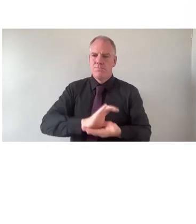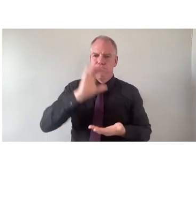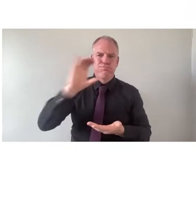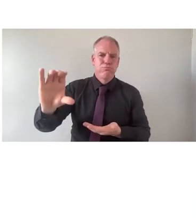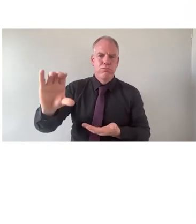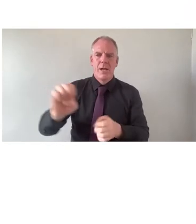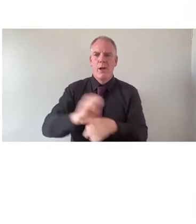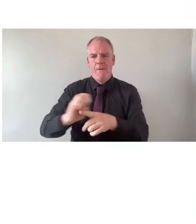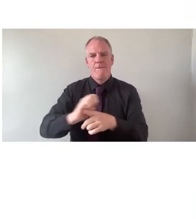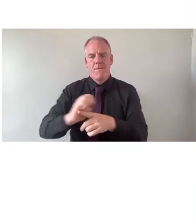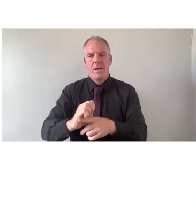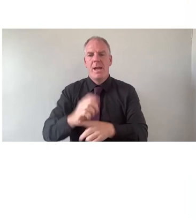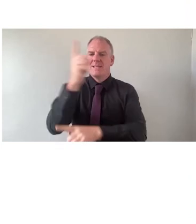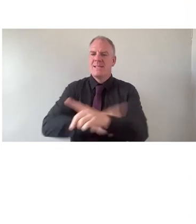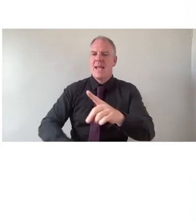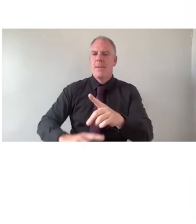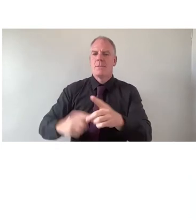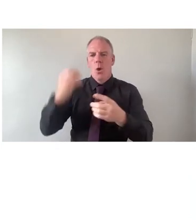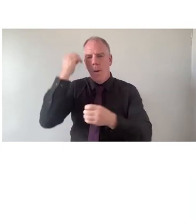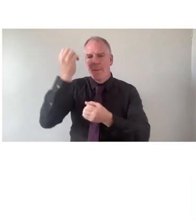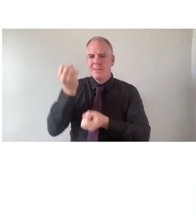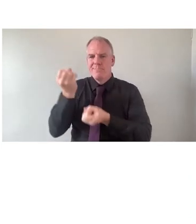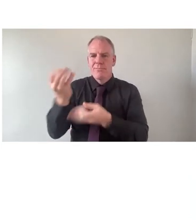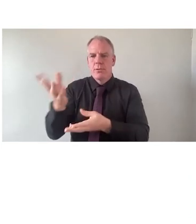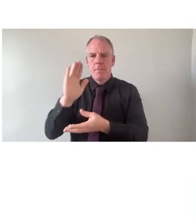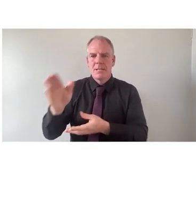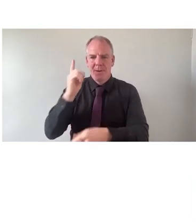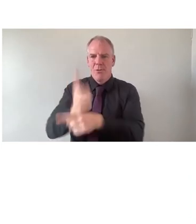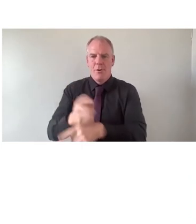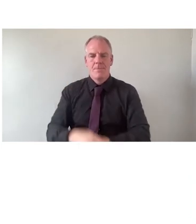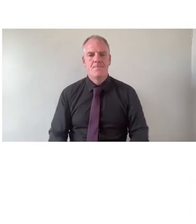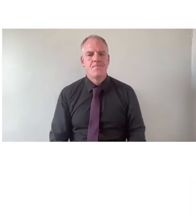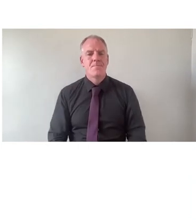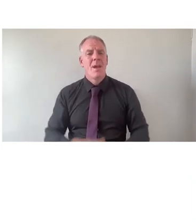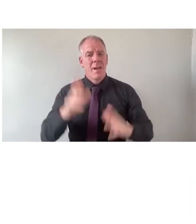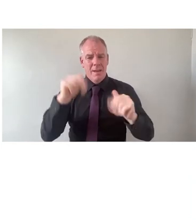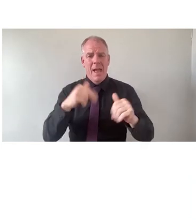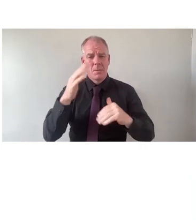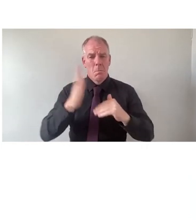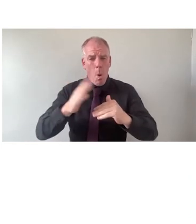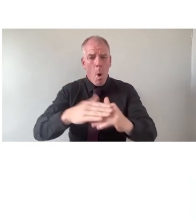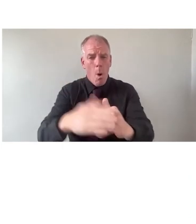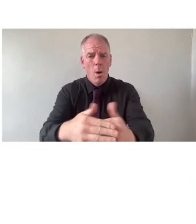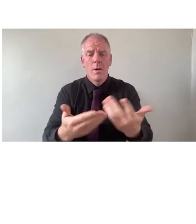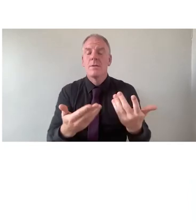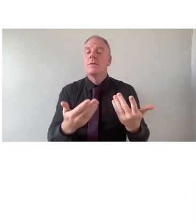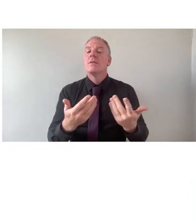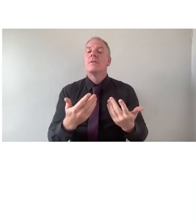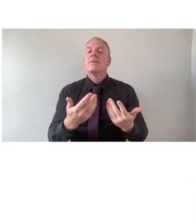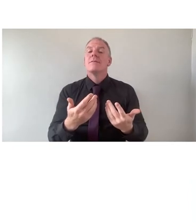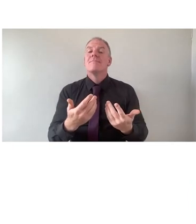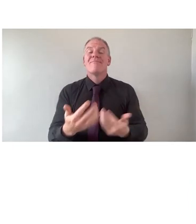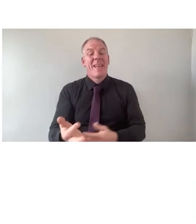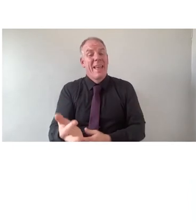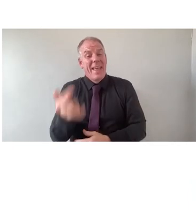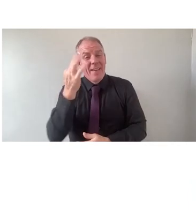adequately and disabled voices need to be heard across the board. I could go even further and ask the question, if